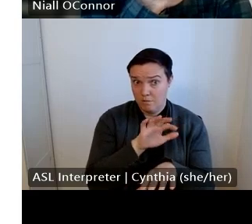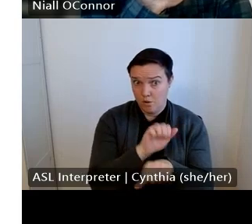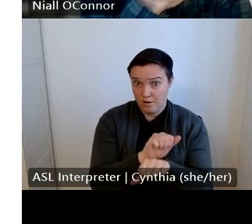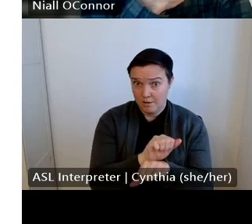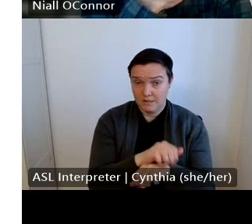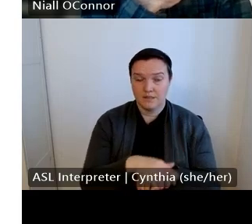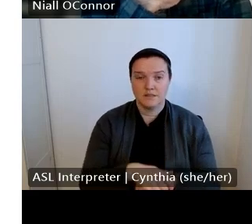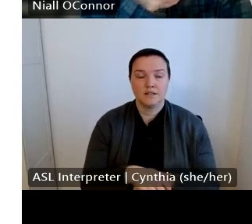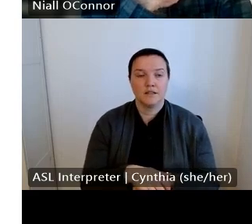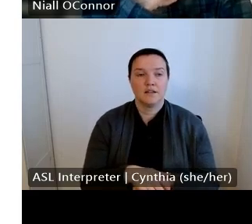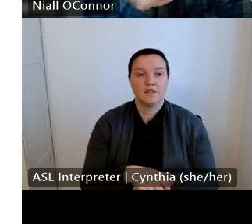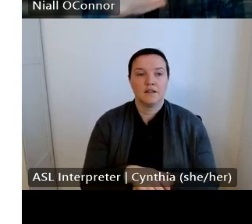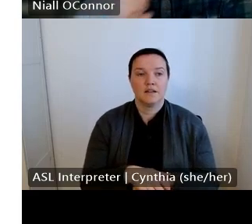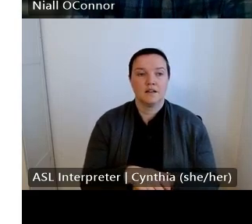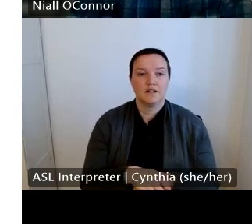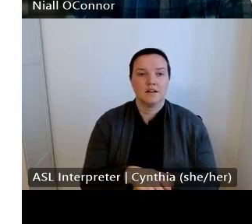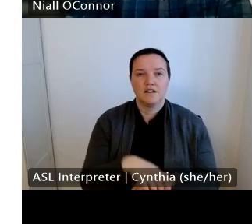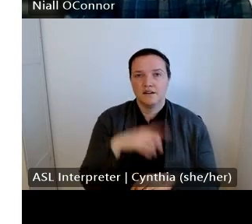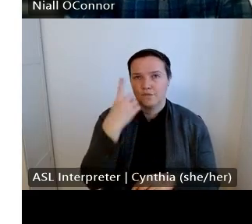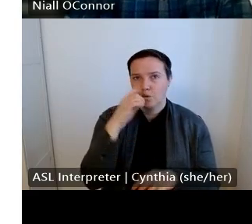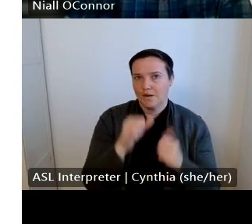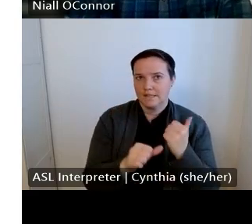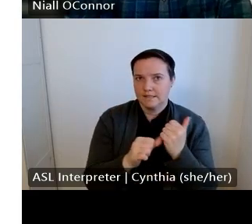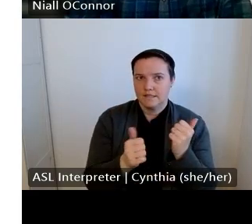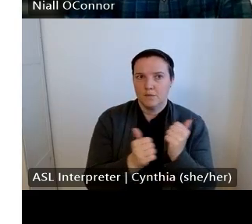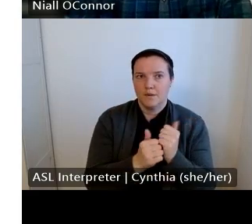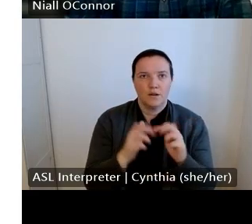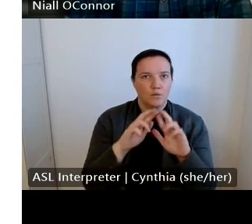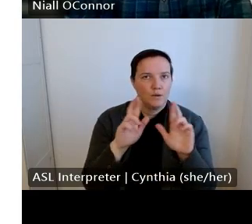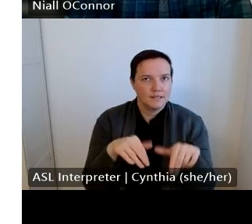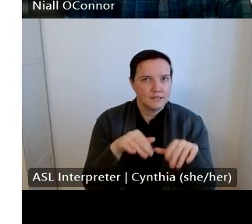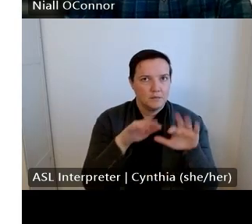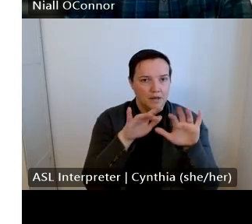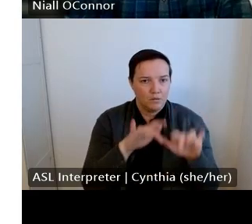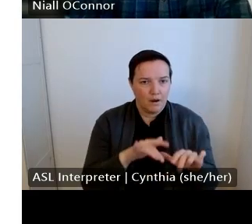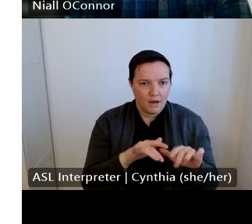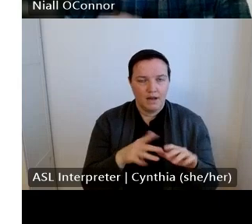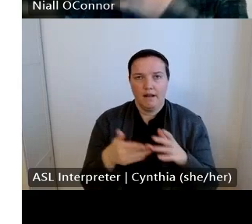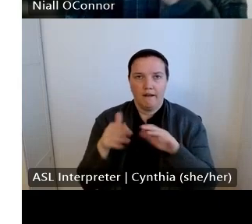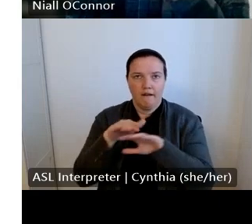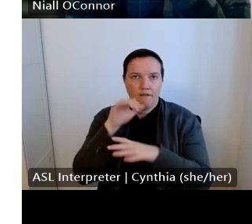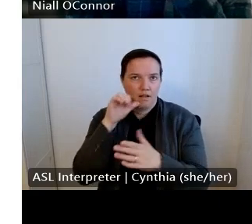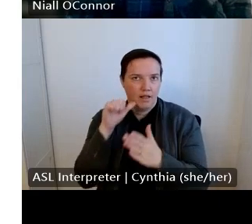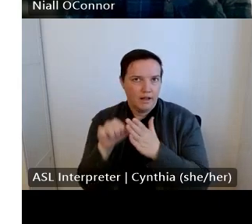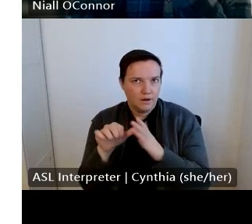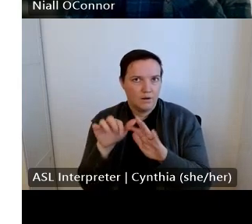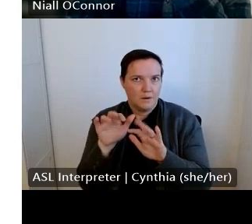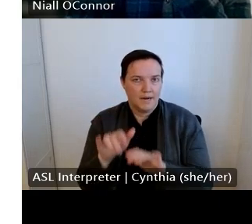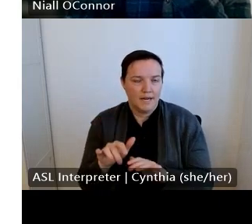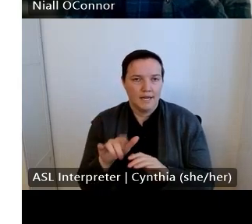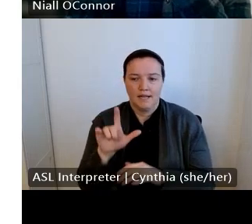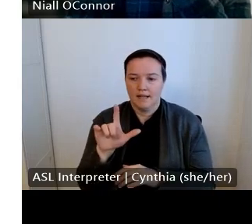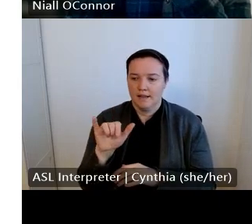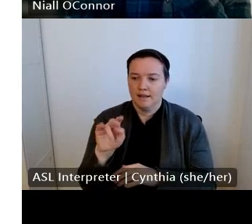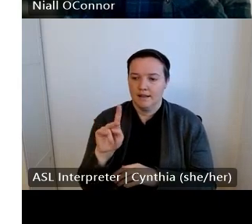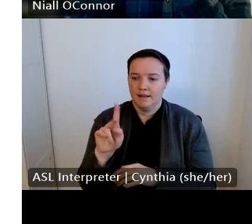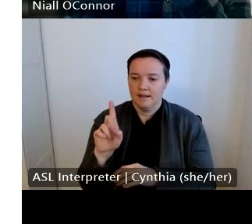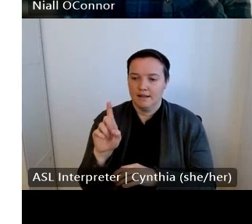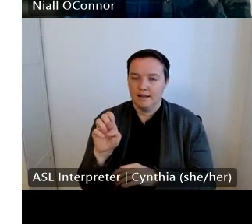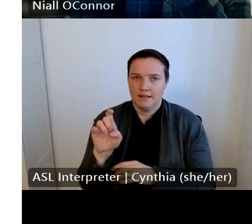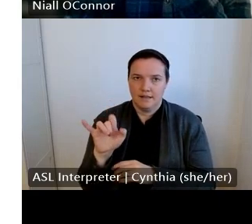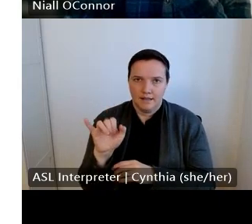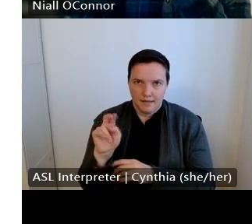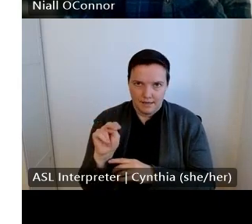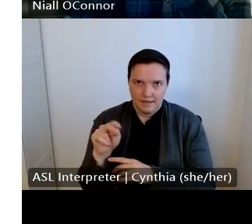appointments for assistance with resumes, cover letters, your LinkedIn